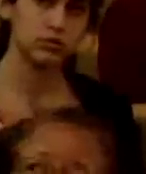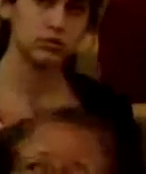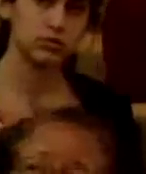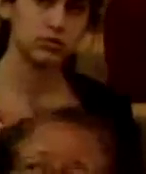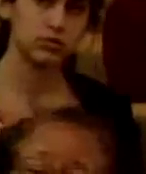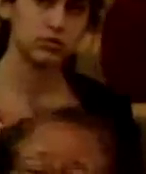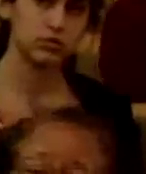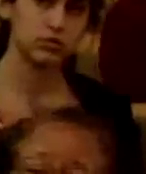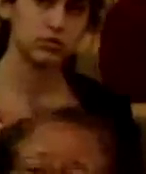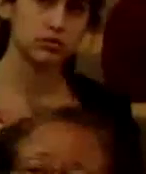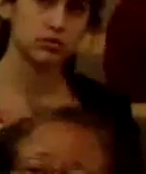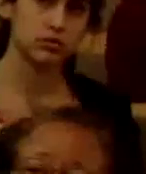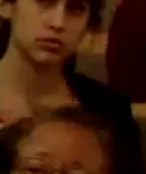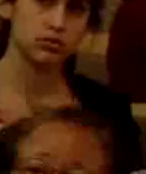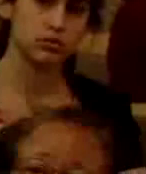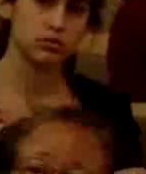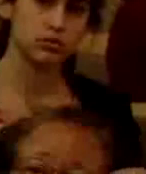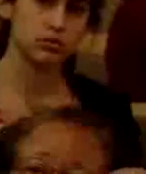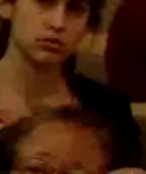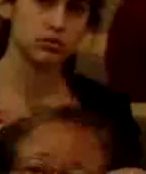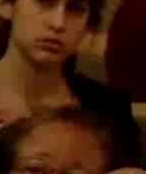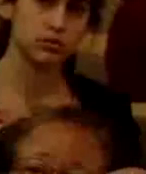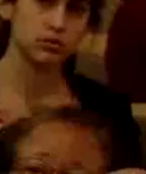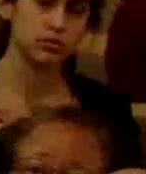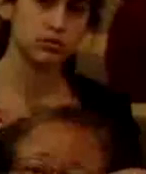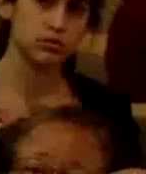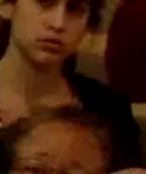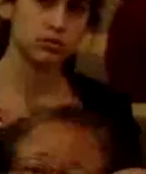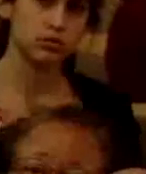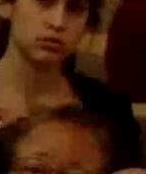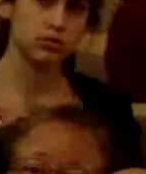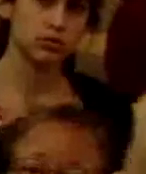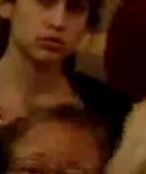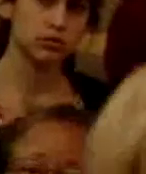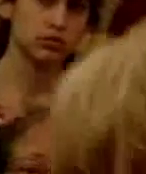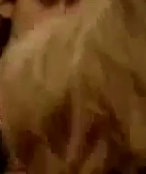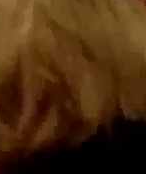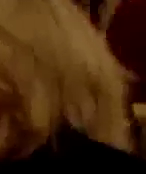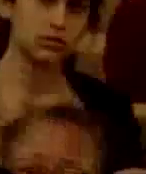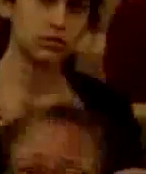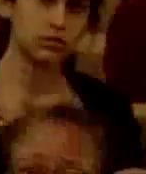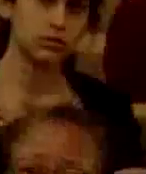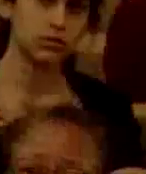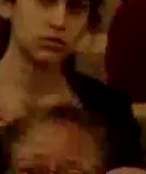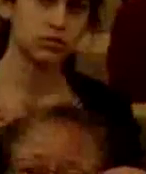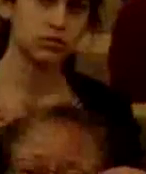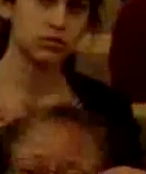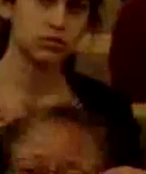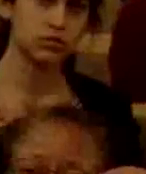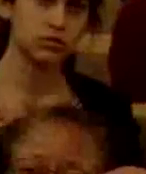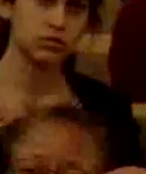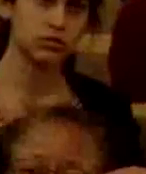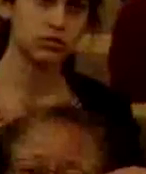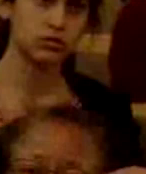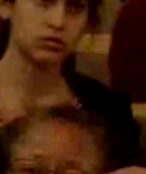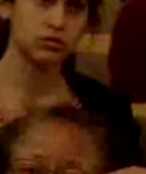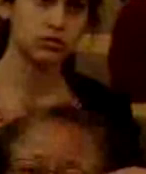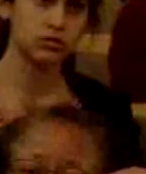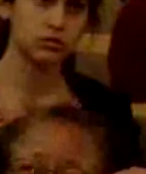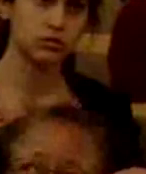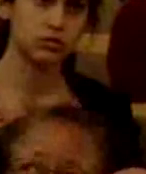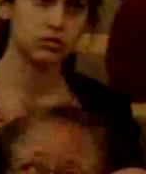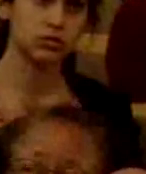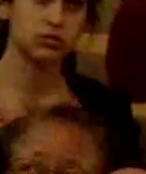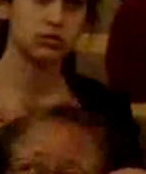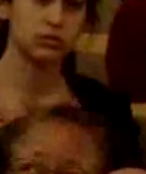Can any of you address why Eric Holder stepped down and what effect